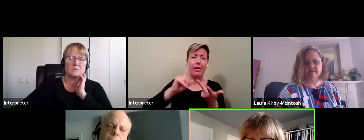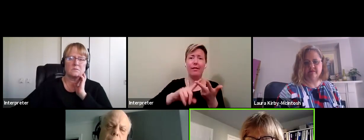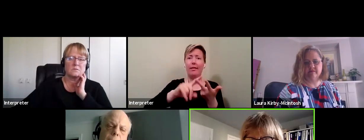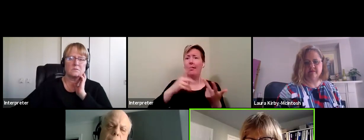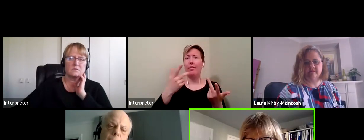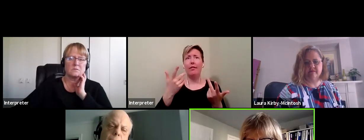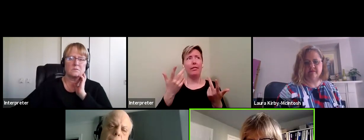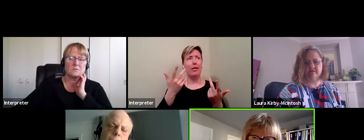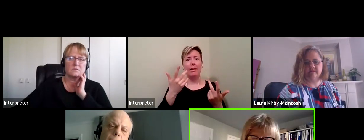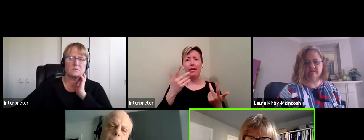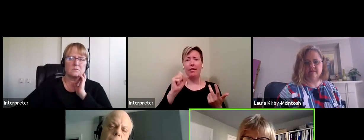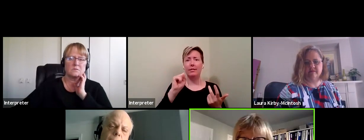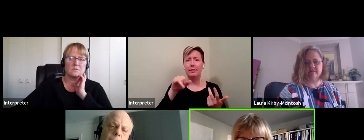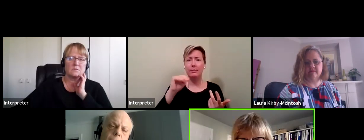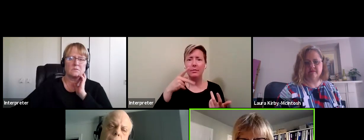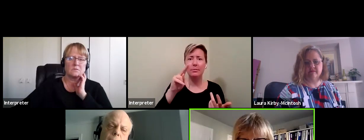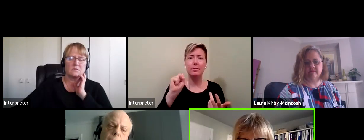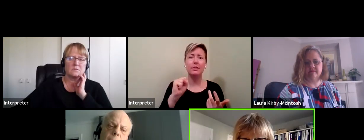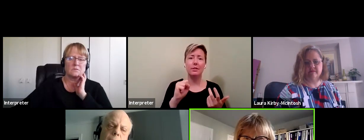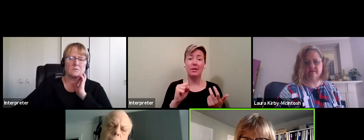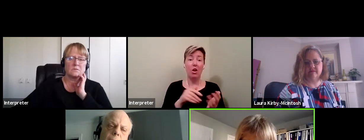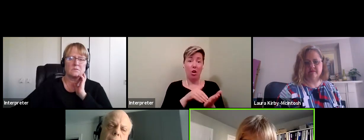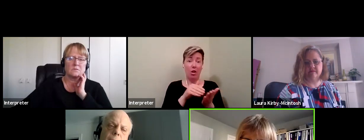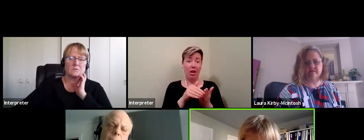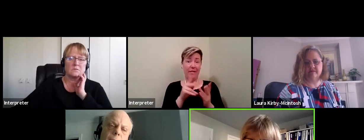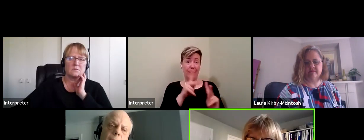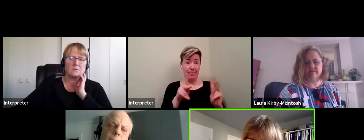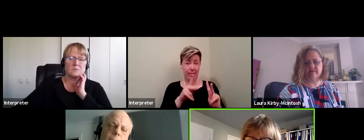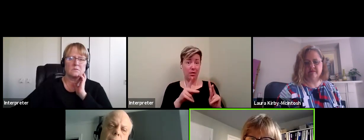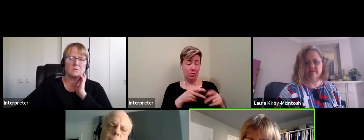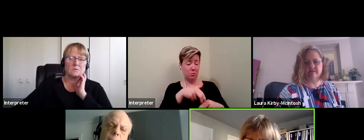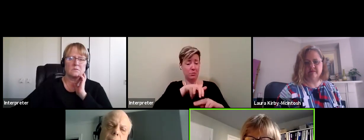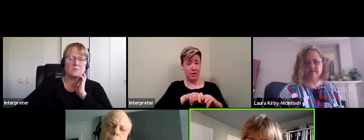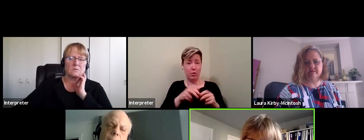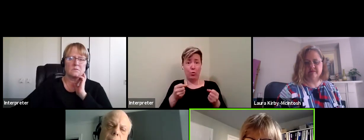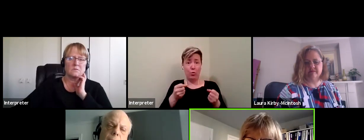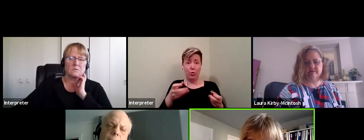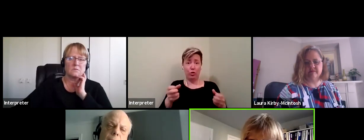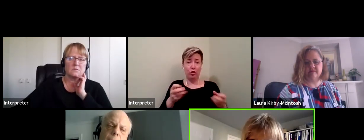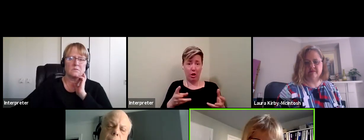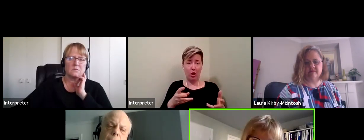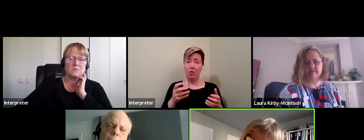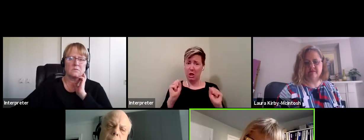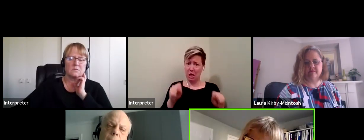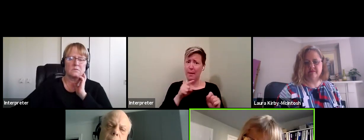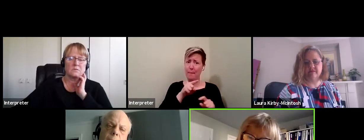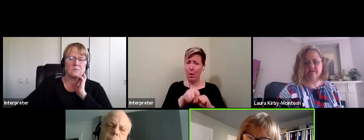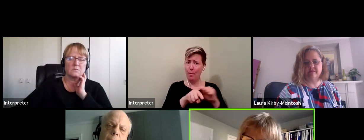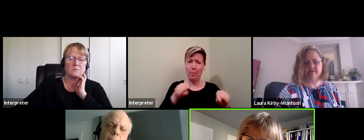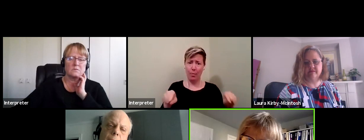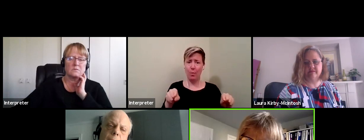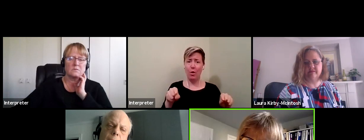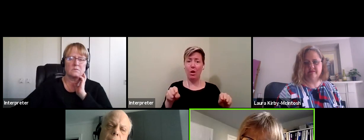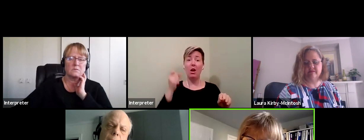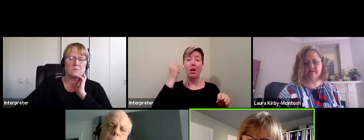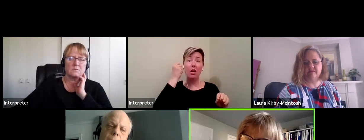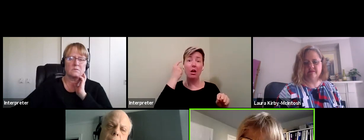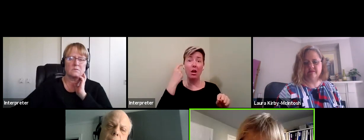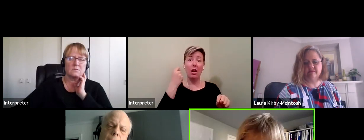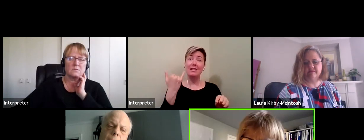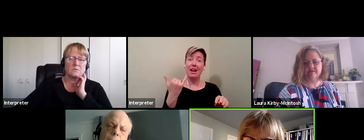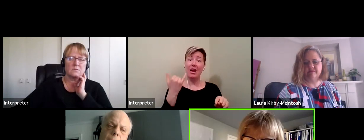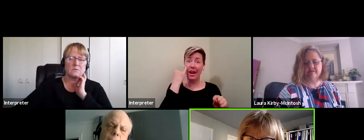Very often people are sitting in their wheelchairs and they're able to point to whatever they want. Now they're lying down.